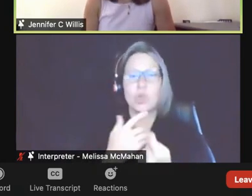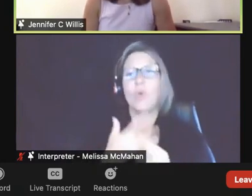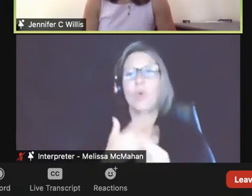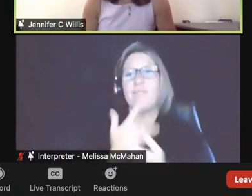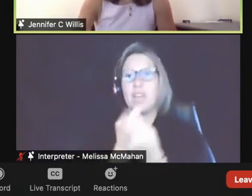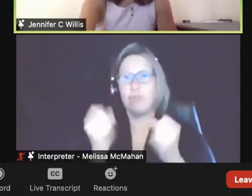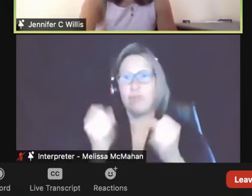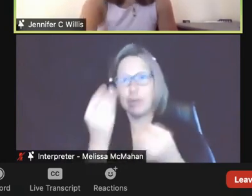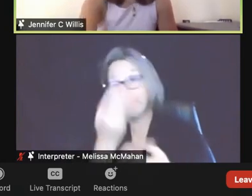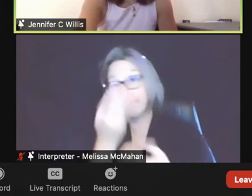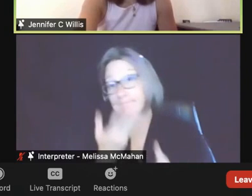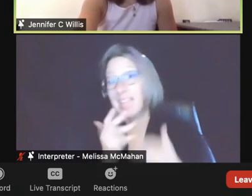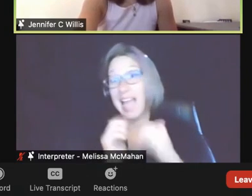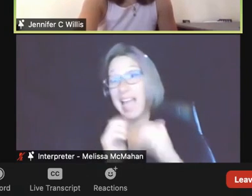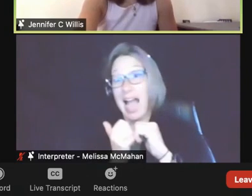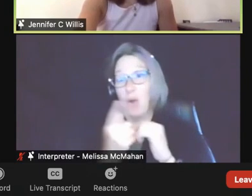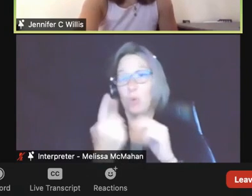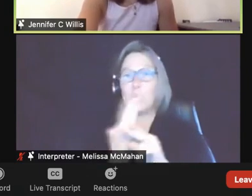on how you guys are doing that.